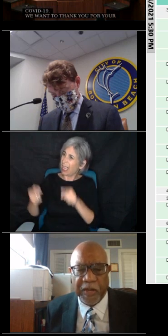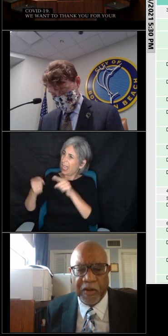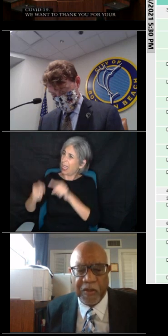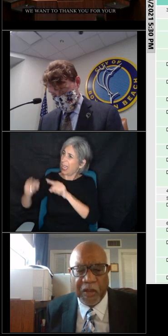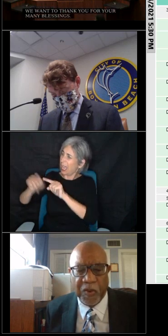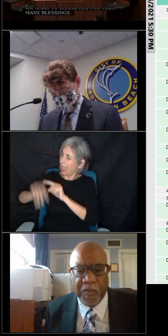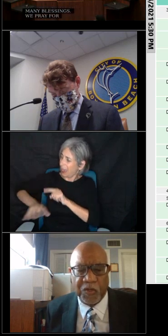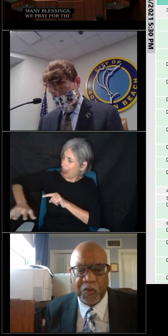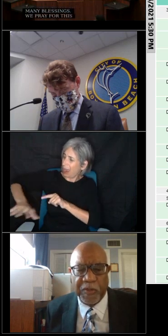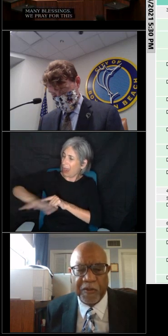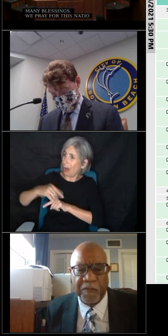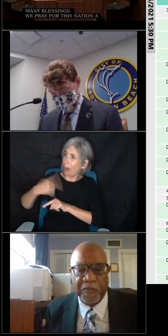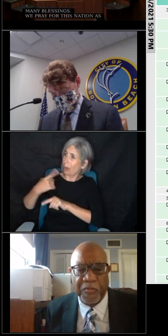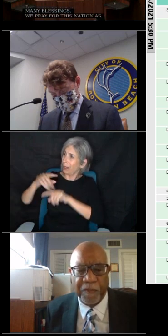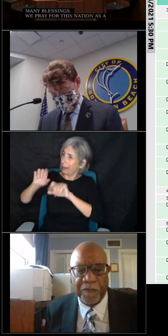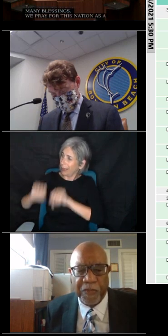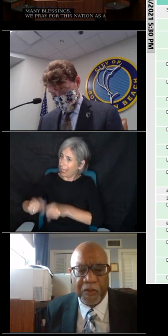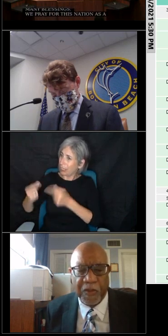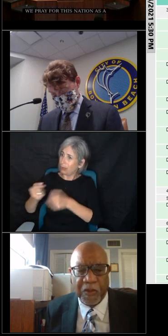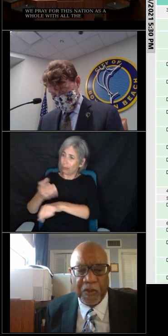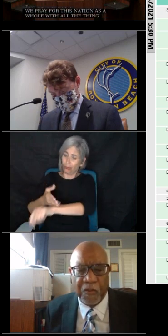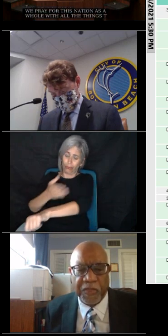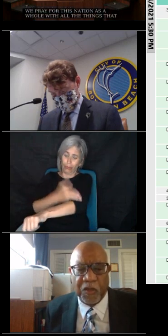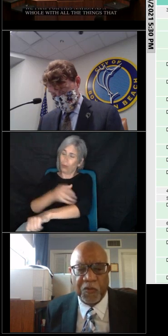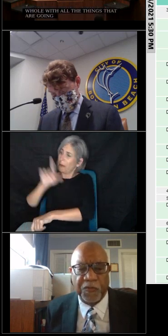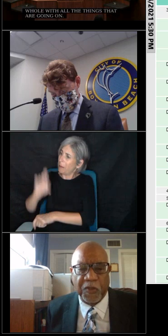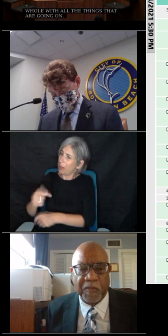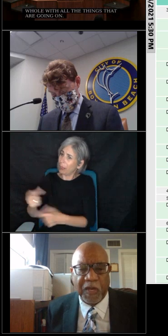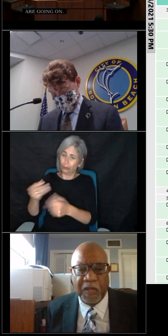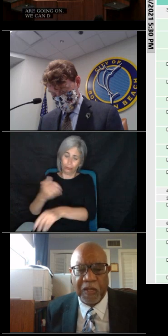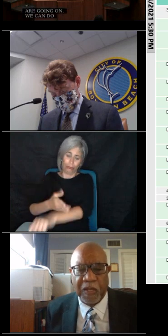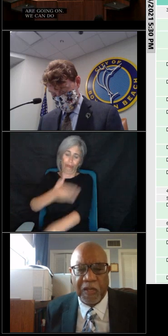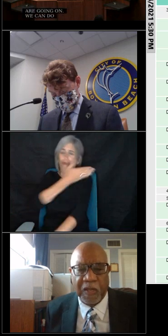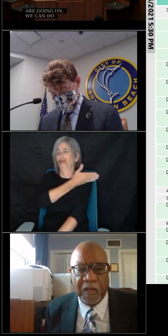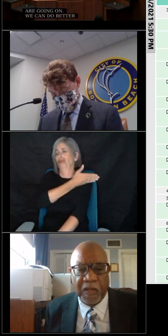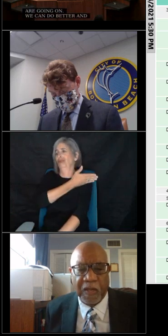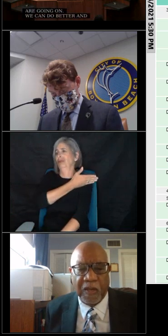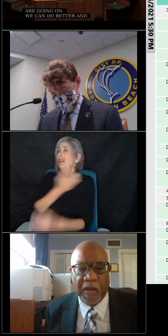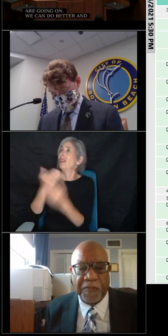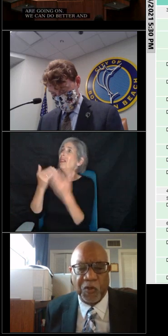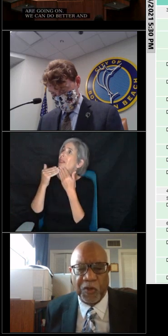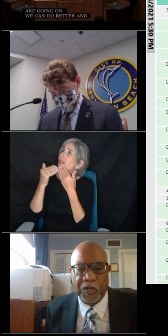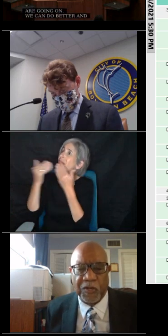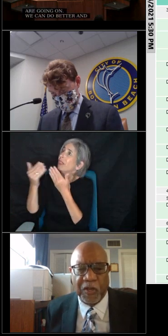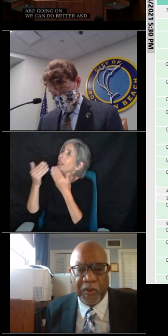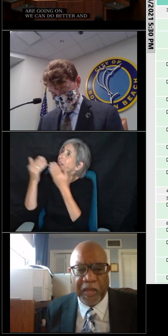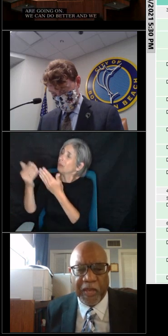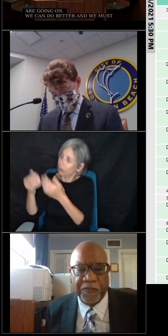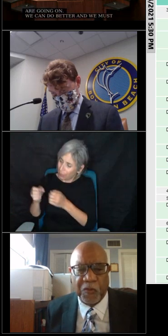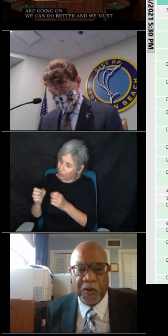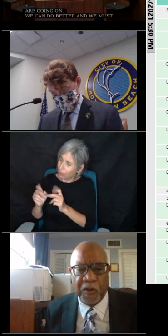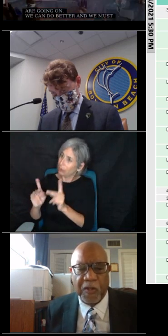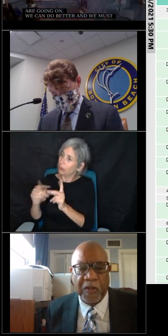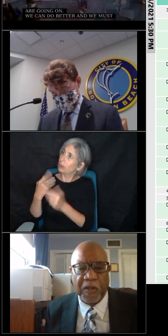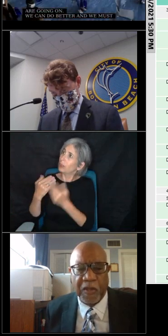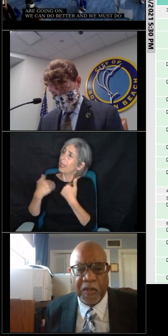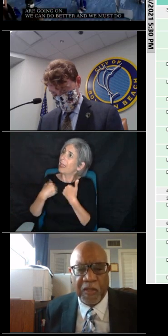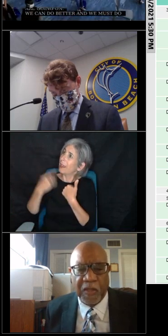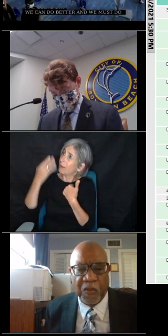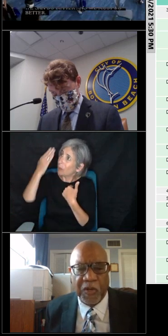We can do better and we must do better. We thank you for the many opportunities that we have